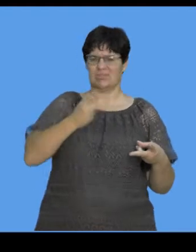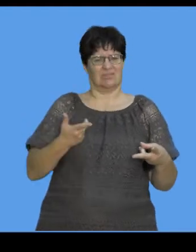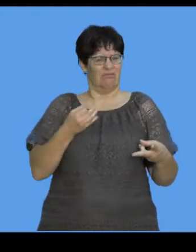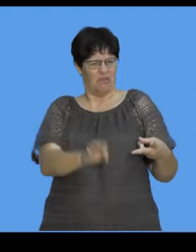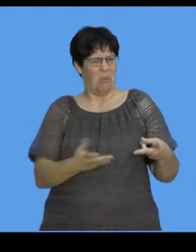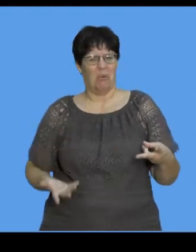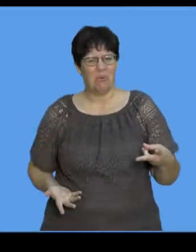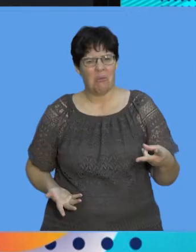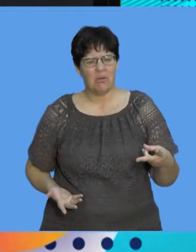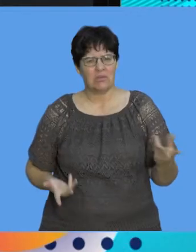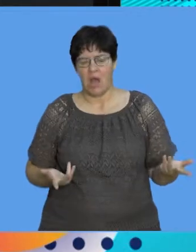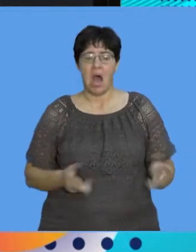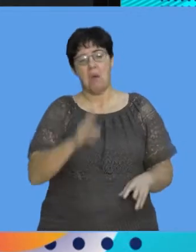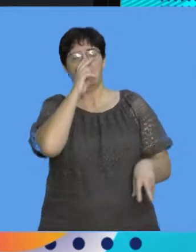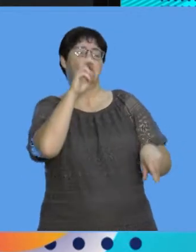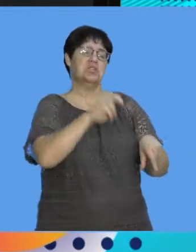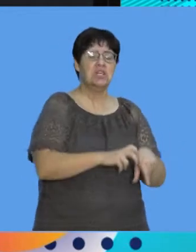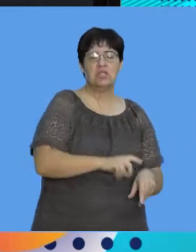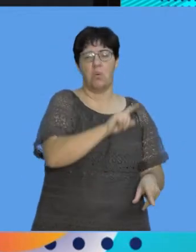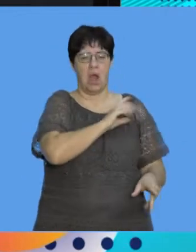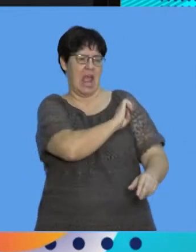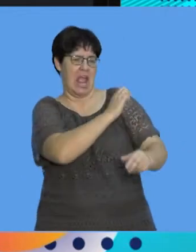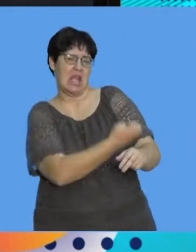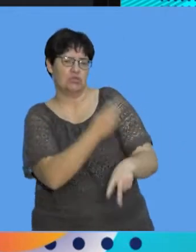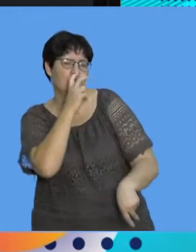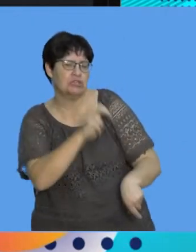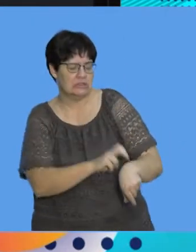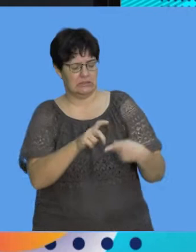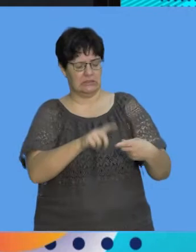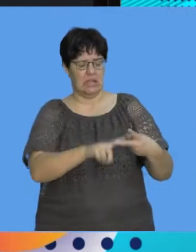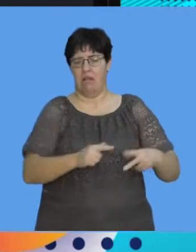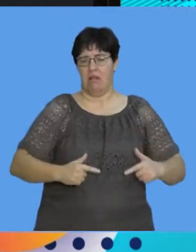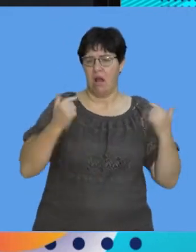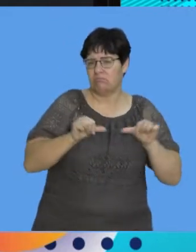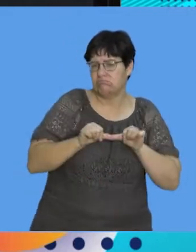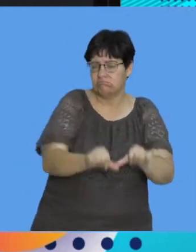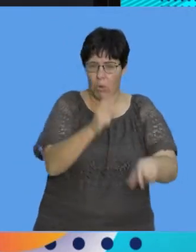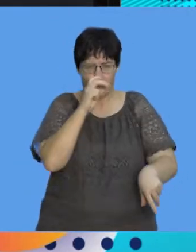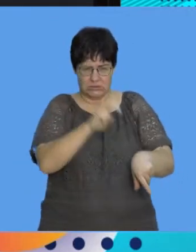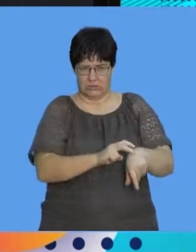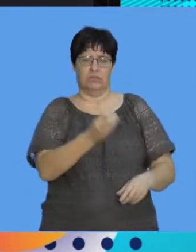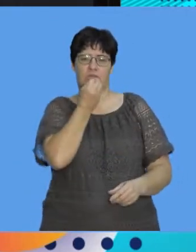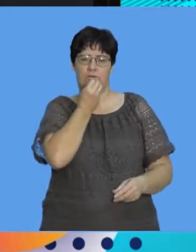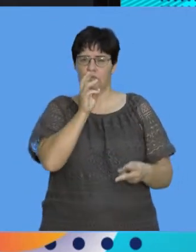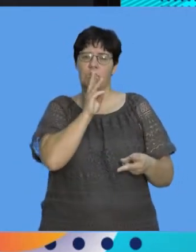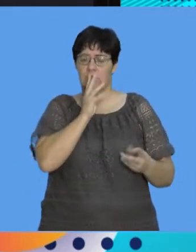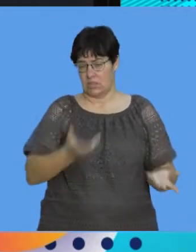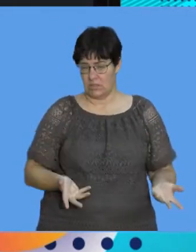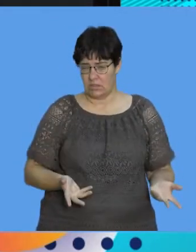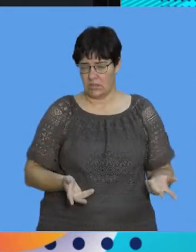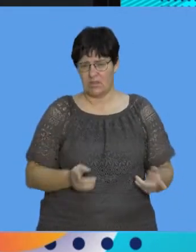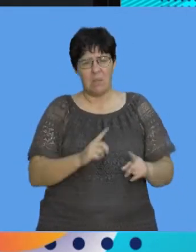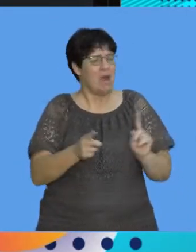of you say, no, I need it because I need energy, because I need to live. But what it boils down to very,